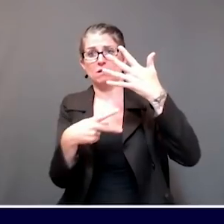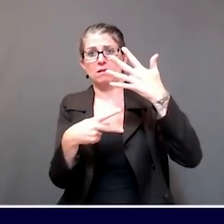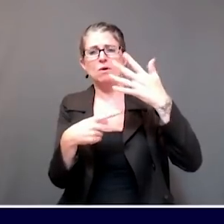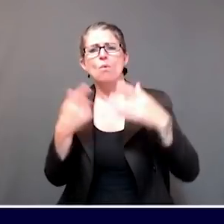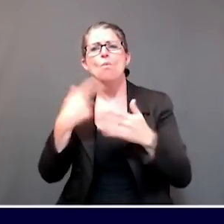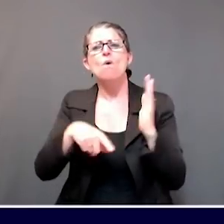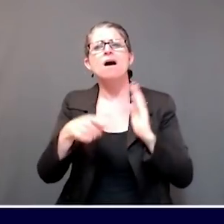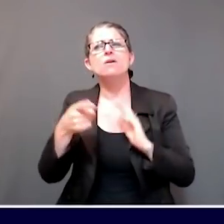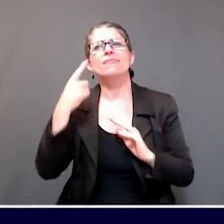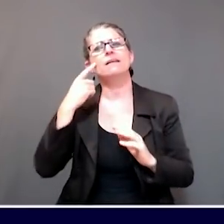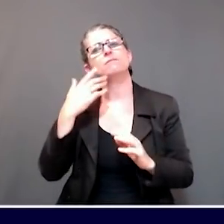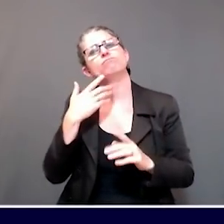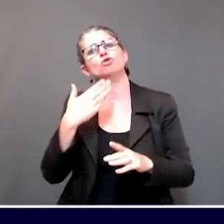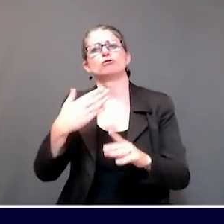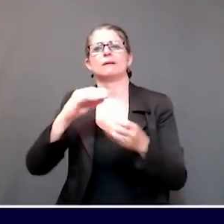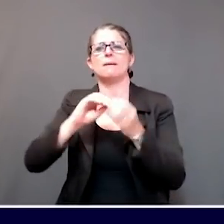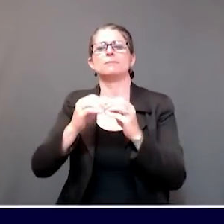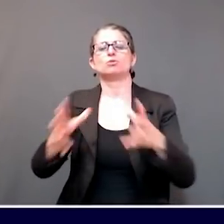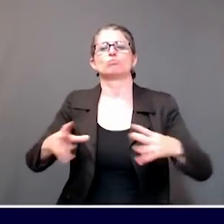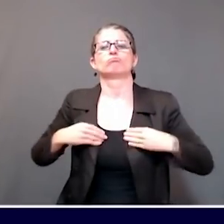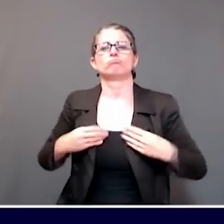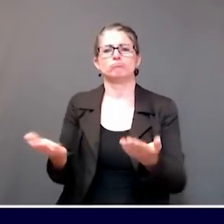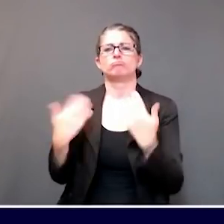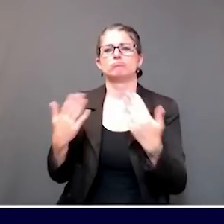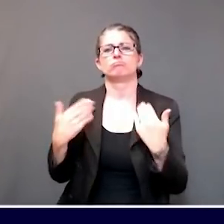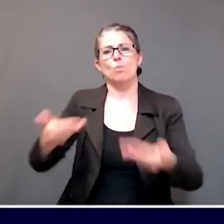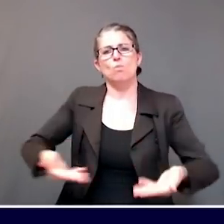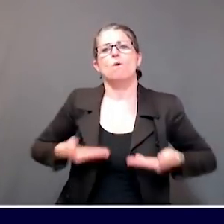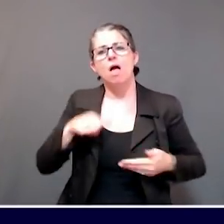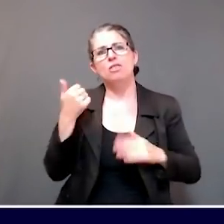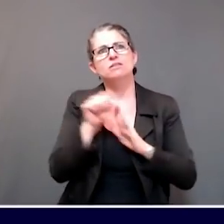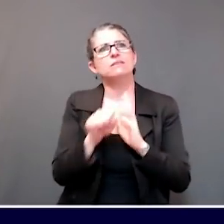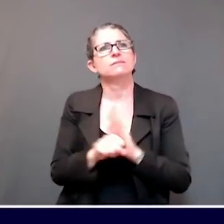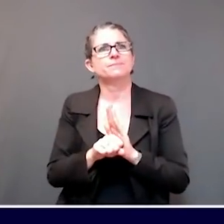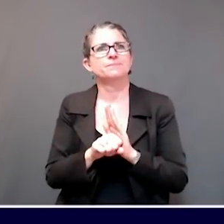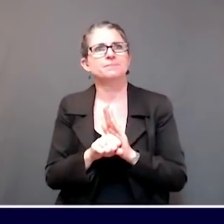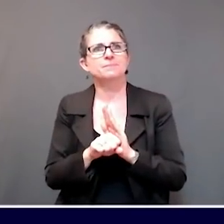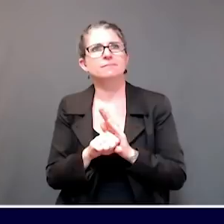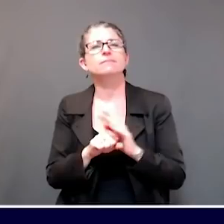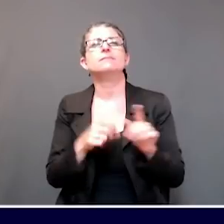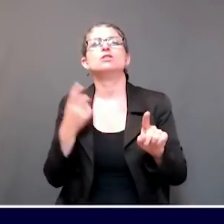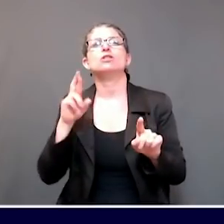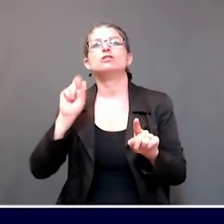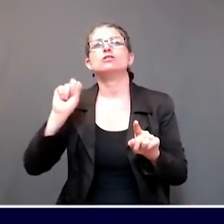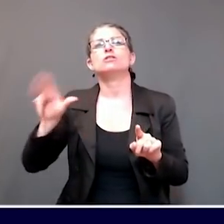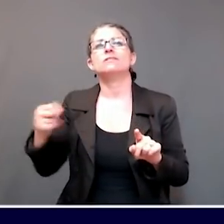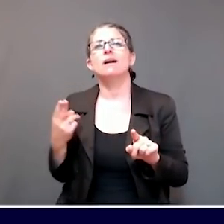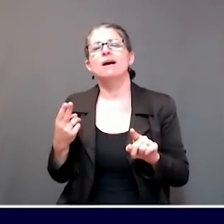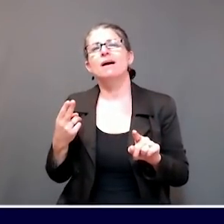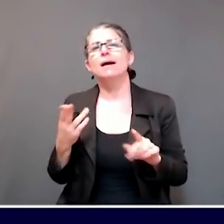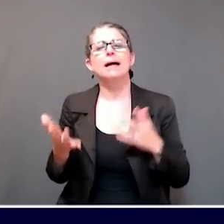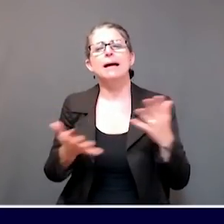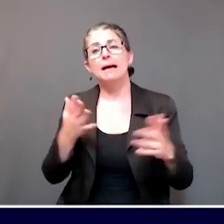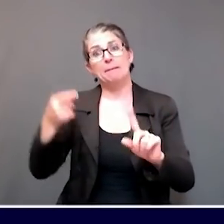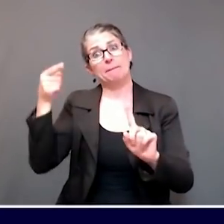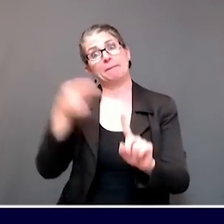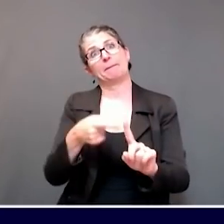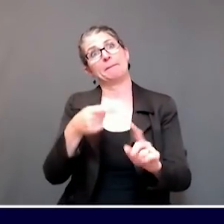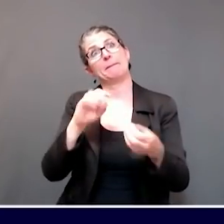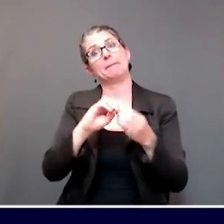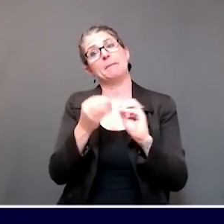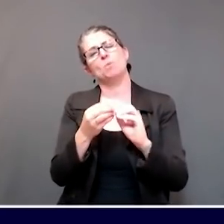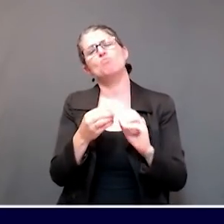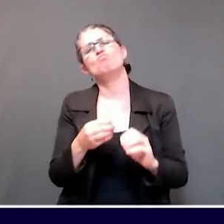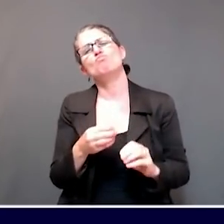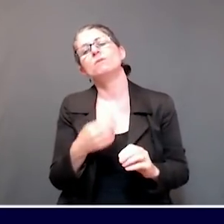Not really right now, Jay. So we're tracking what's going on nationwide. We do pay a bit more focus with respect to